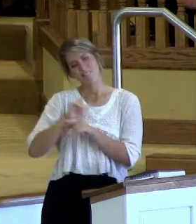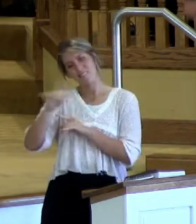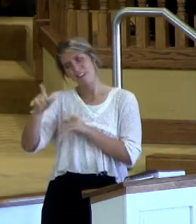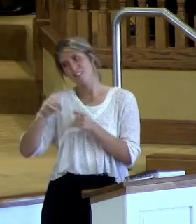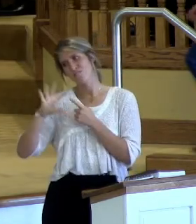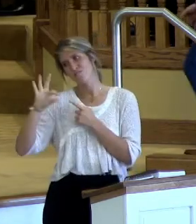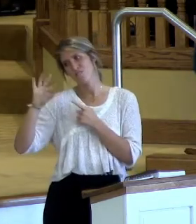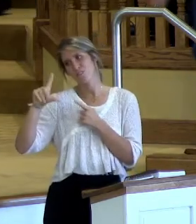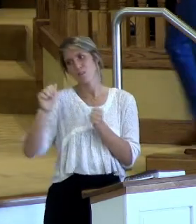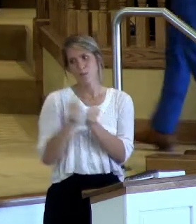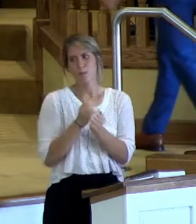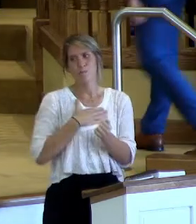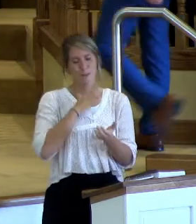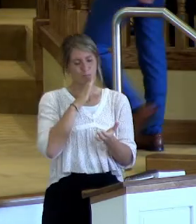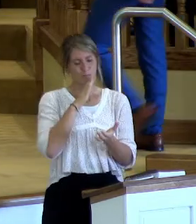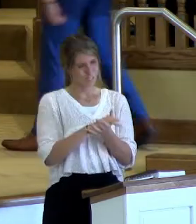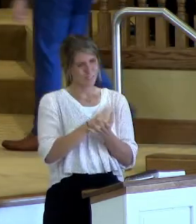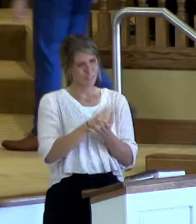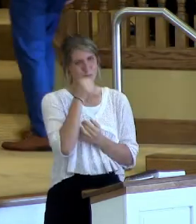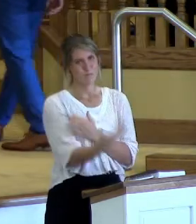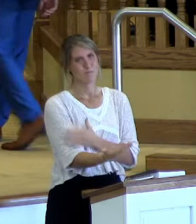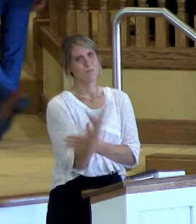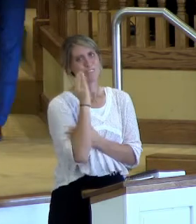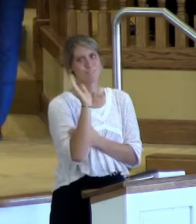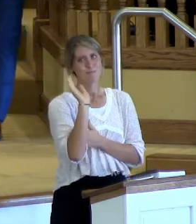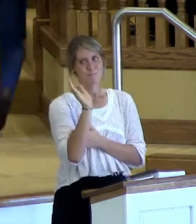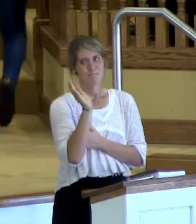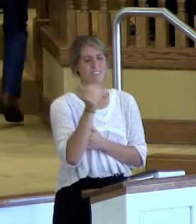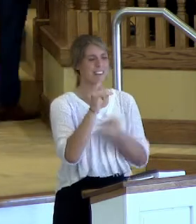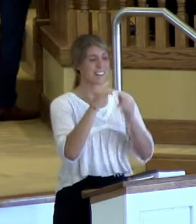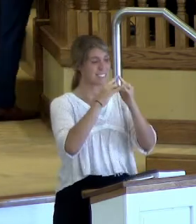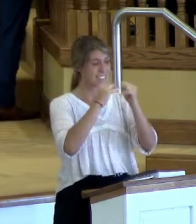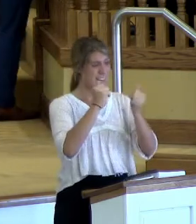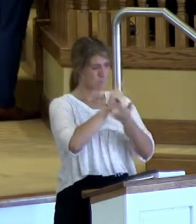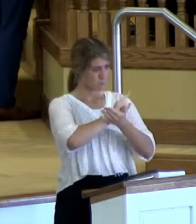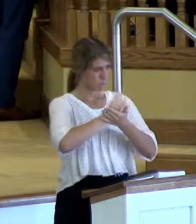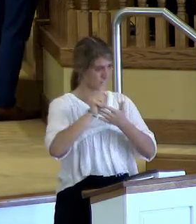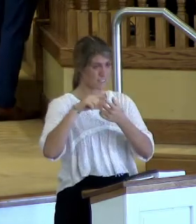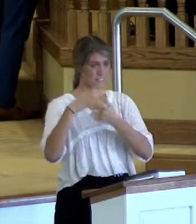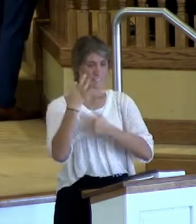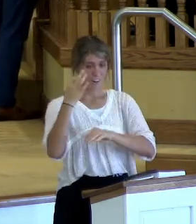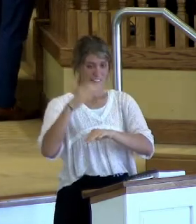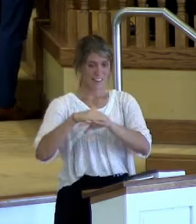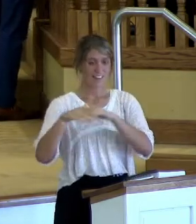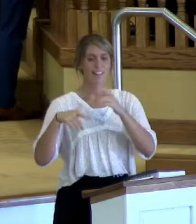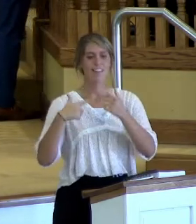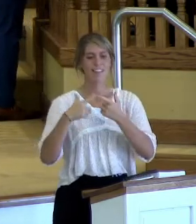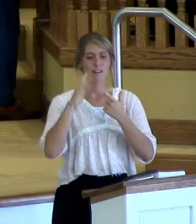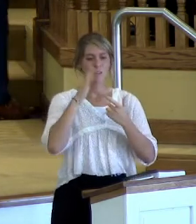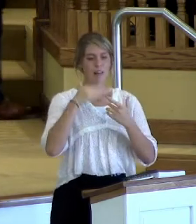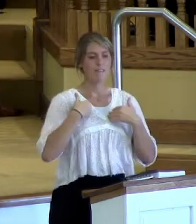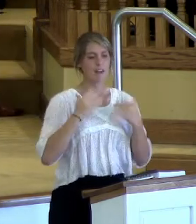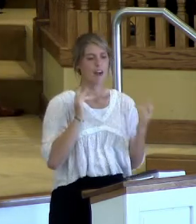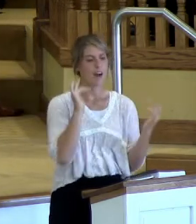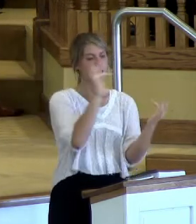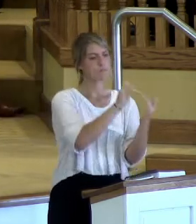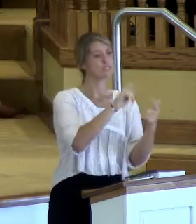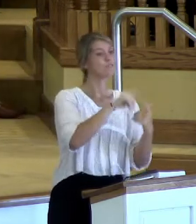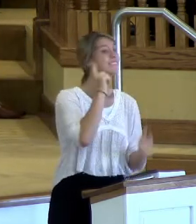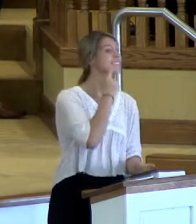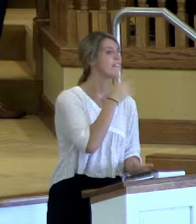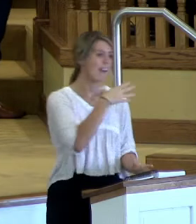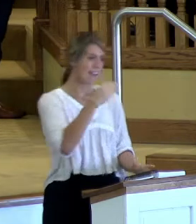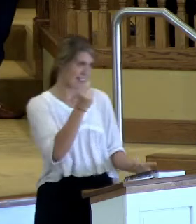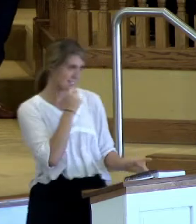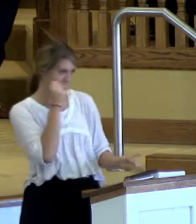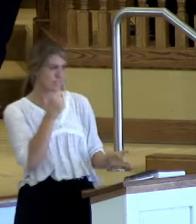wife and I have an early flight to Florida tomorrow morning, speaking at a camp all week until Friday night. Then they're having a big outreach rally to deaf and